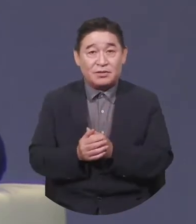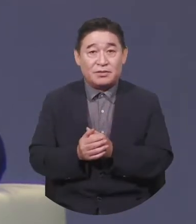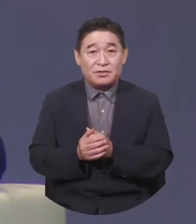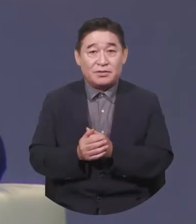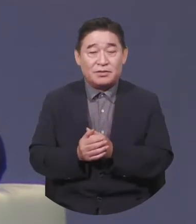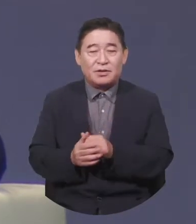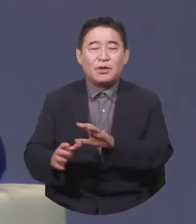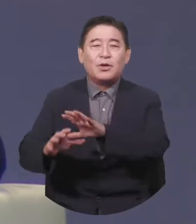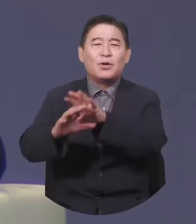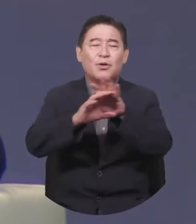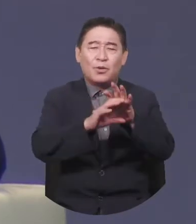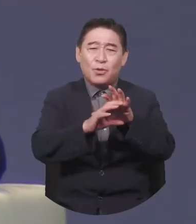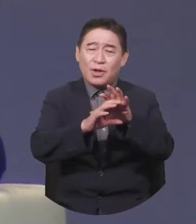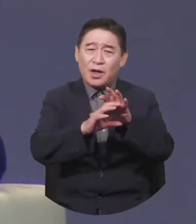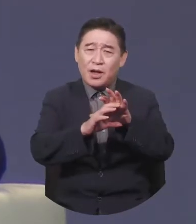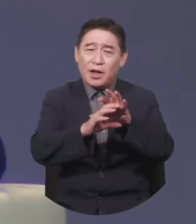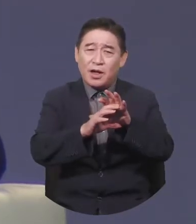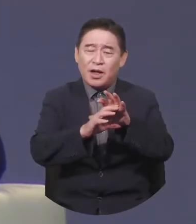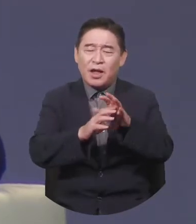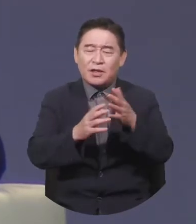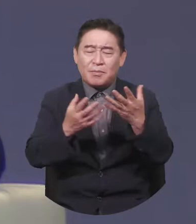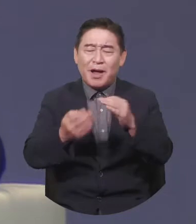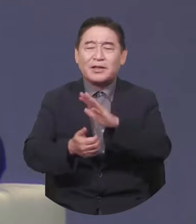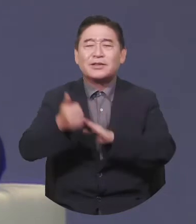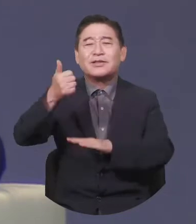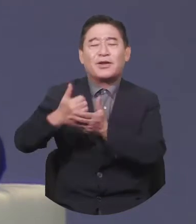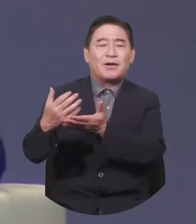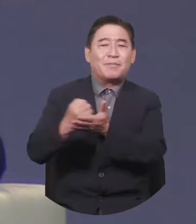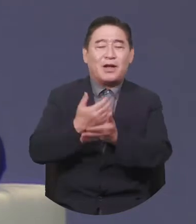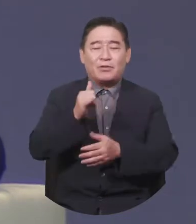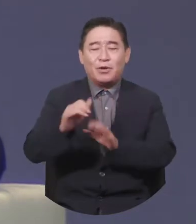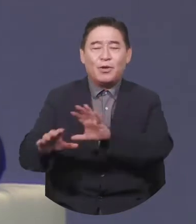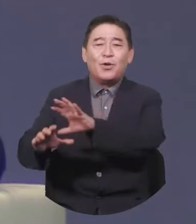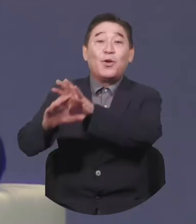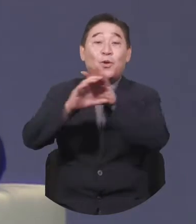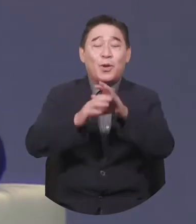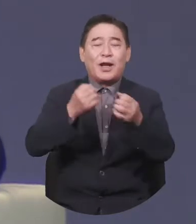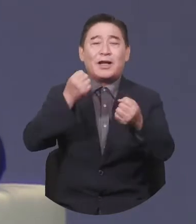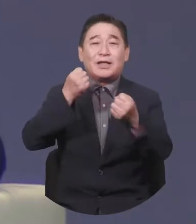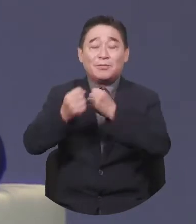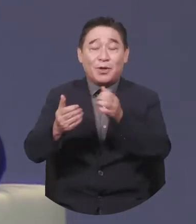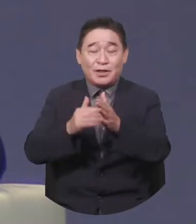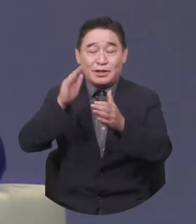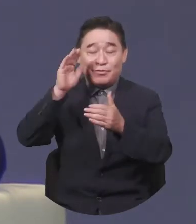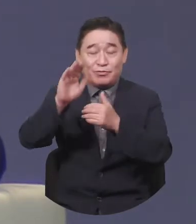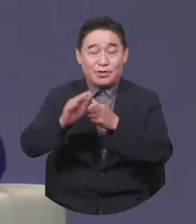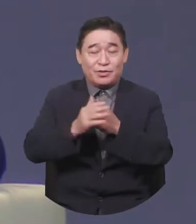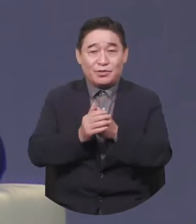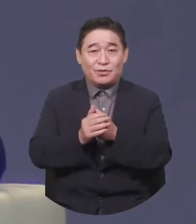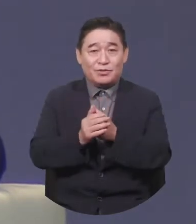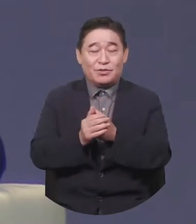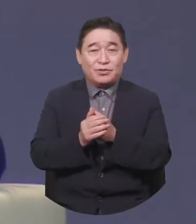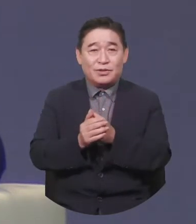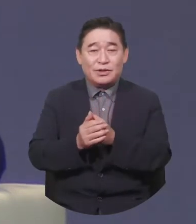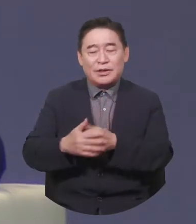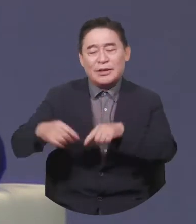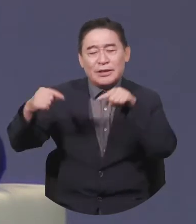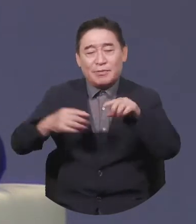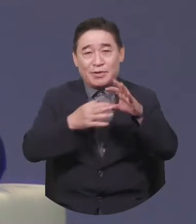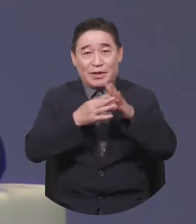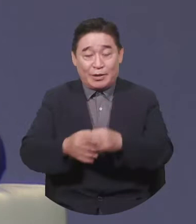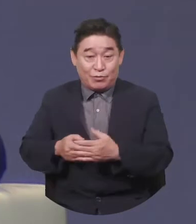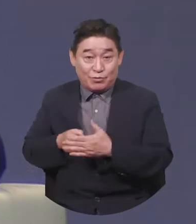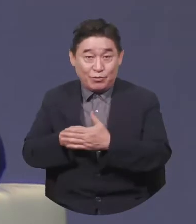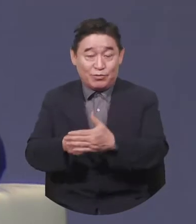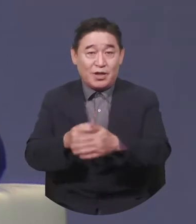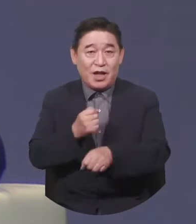after post-COVID-19, we think that the partnership play more important role, because JICA can